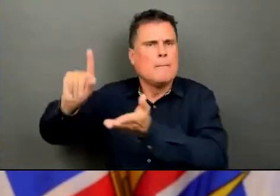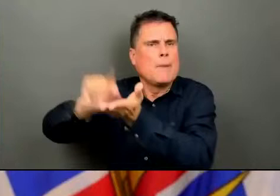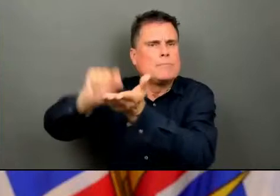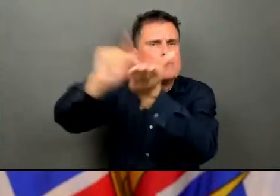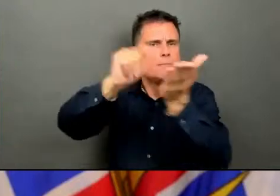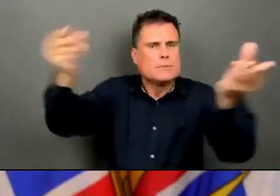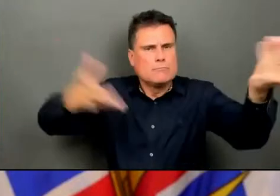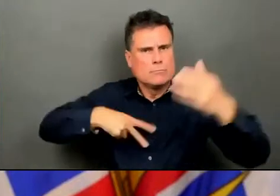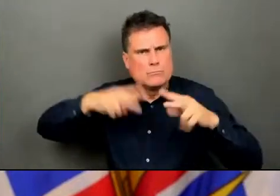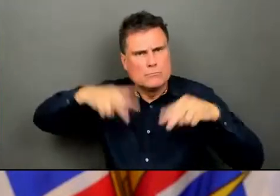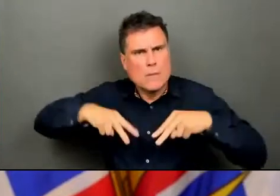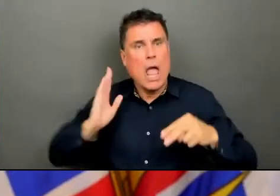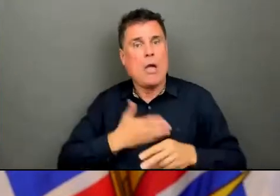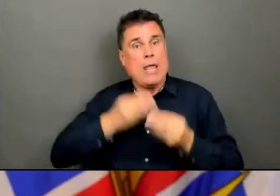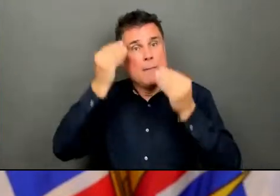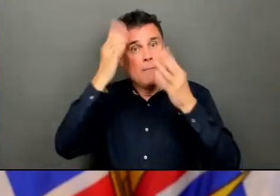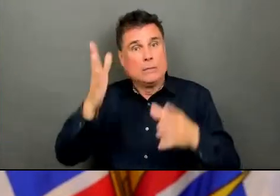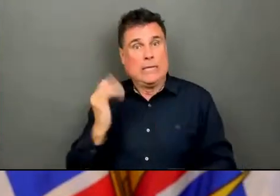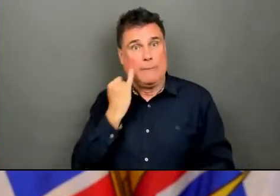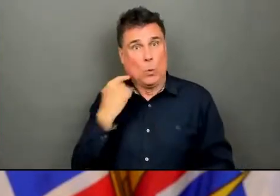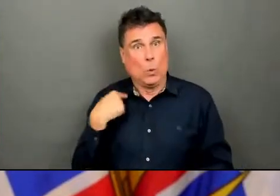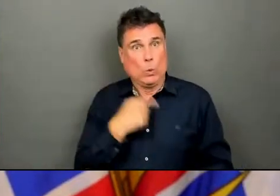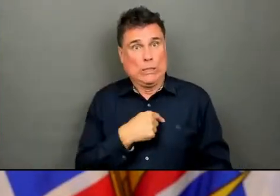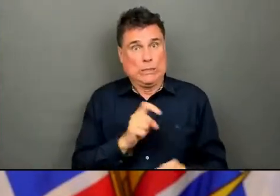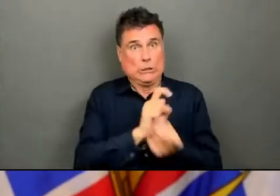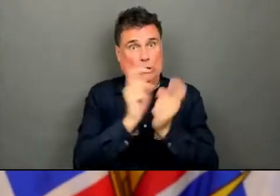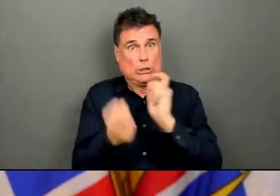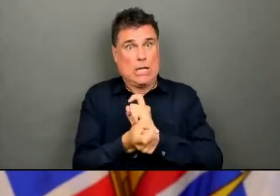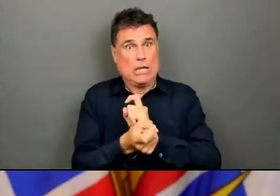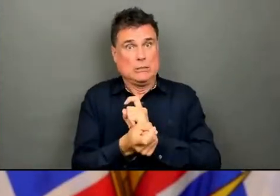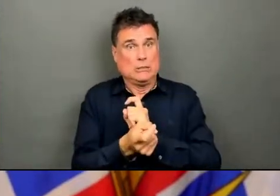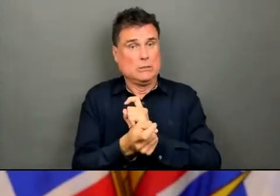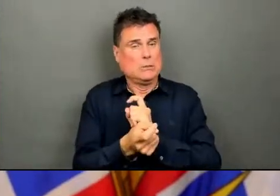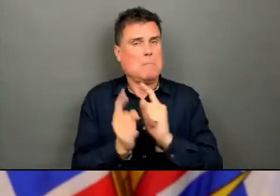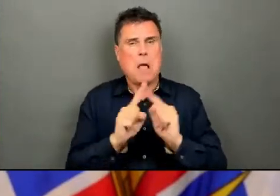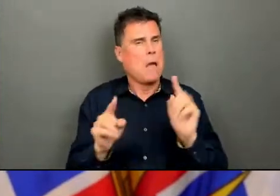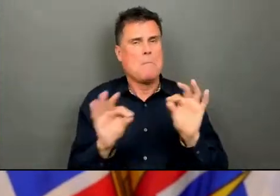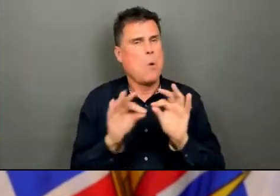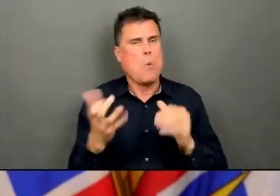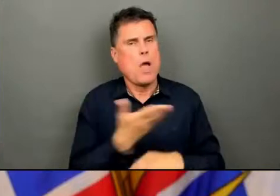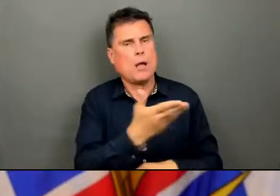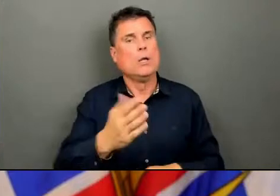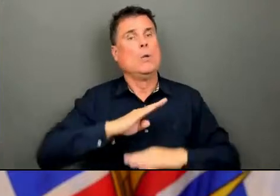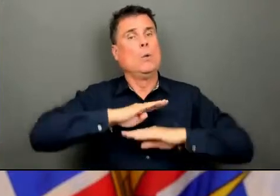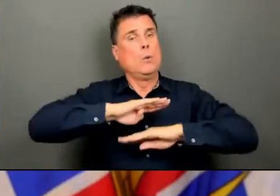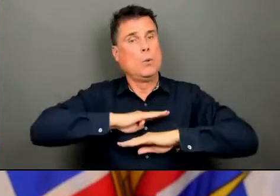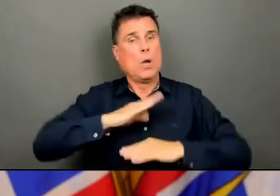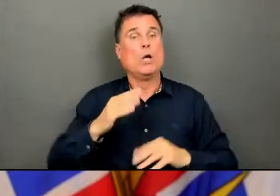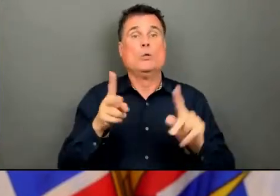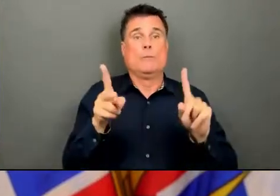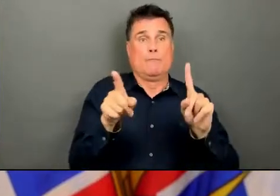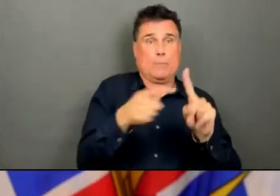change this information. But I think we can be very reassured that two doses of